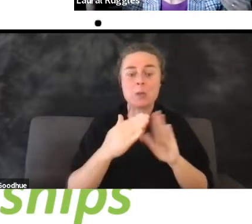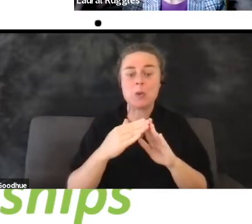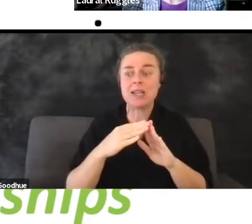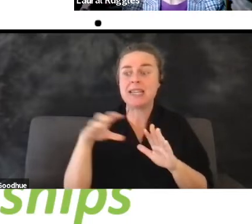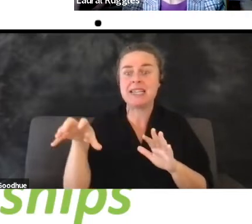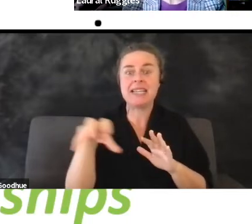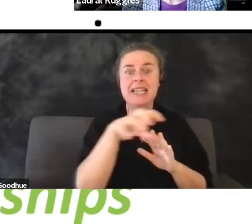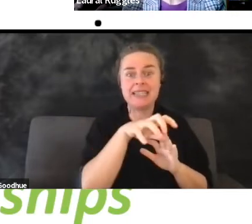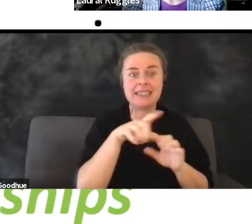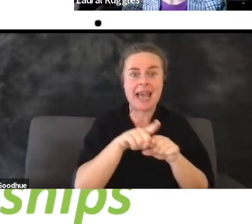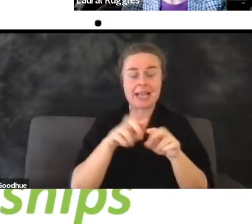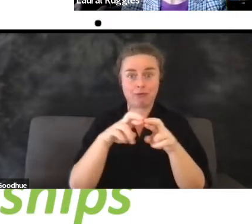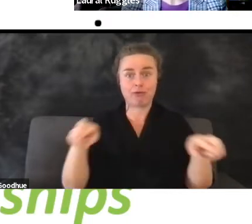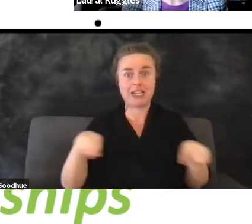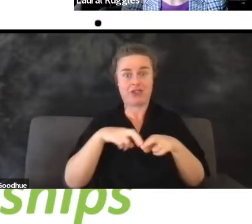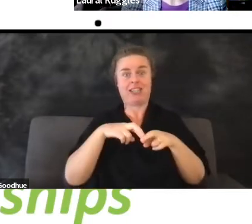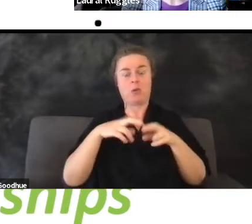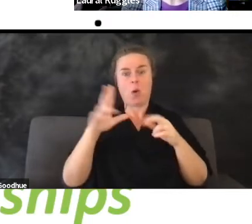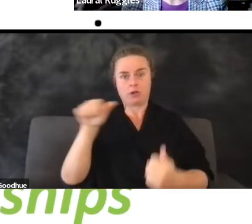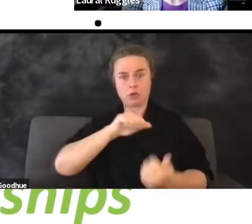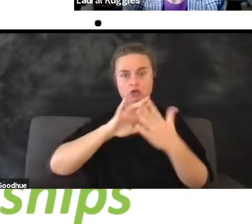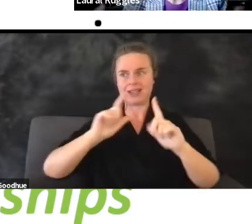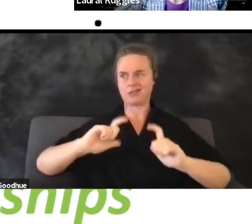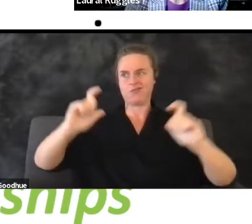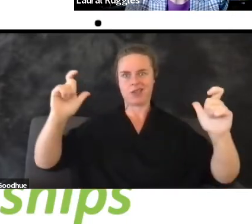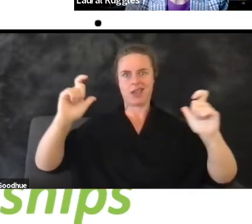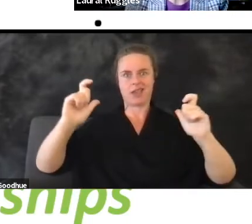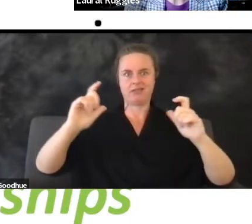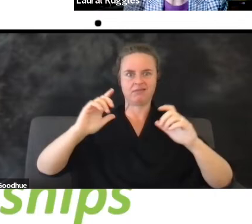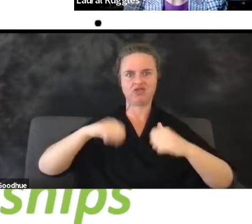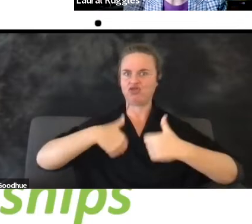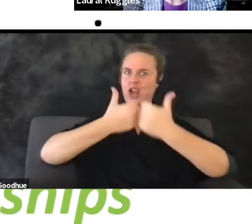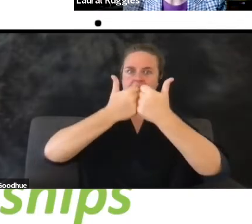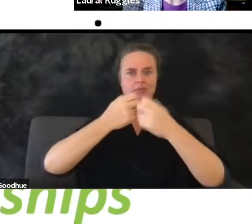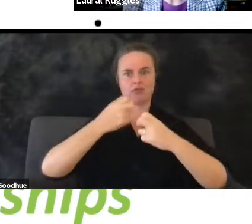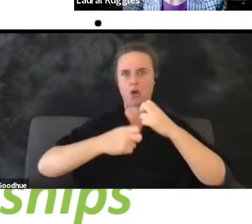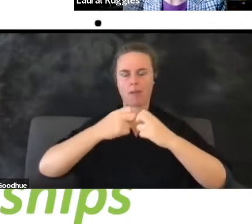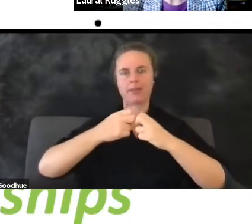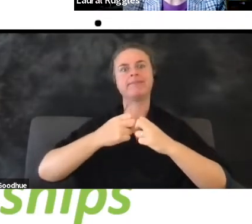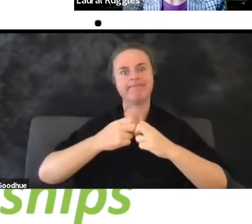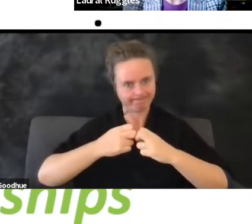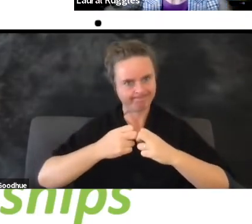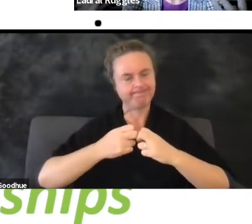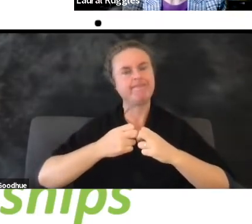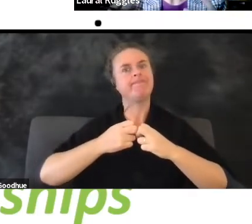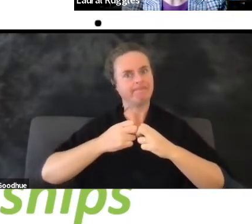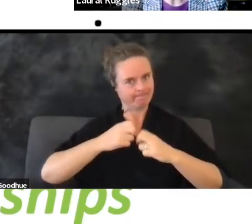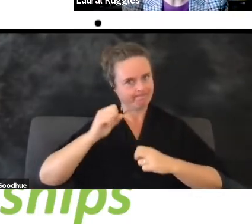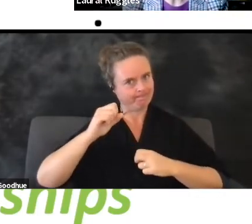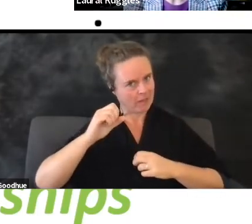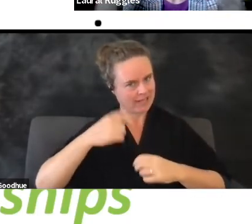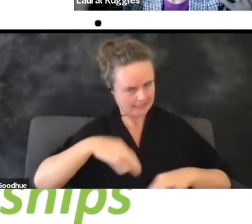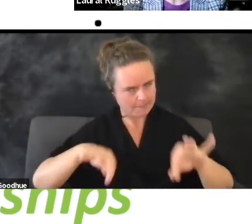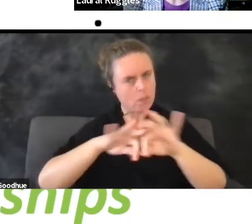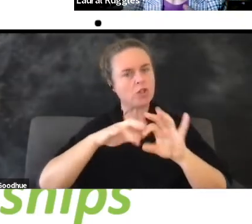big problems, then you really will benefit from having that systemic